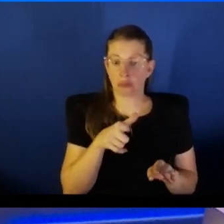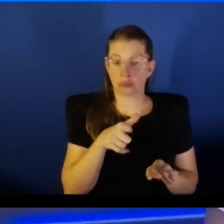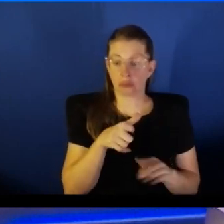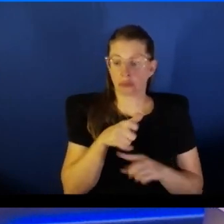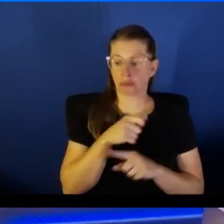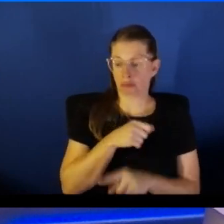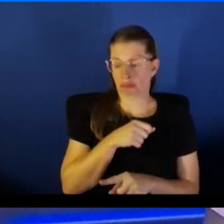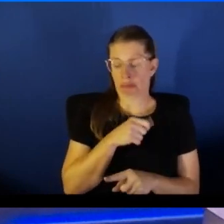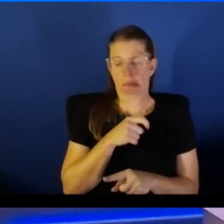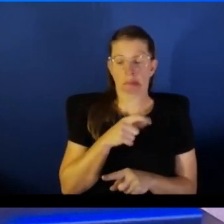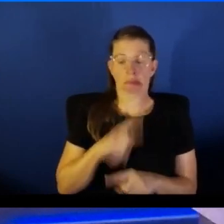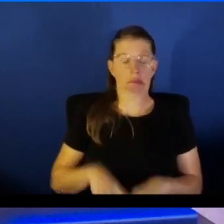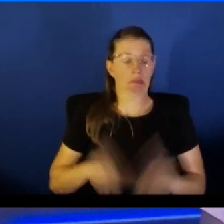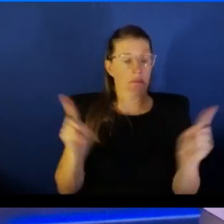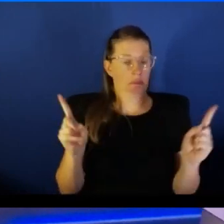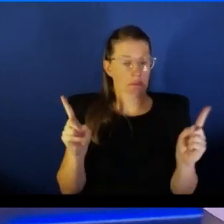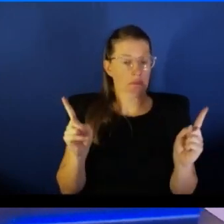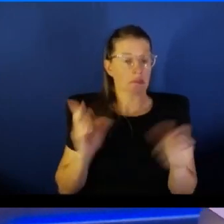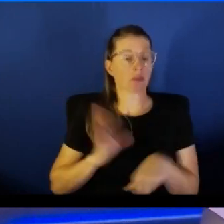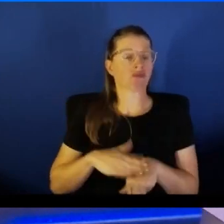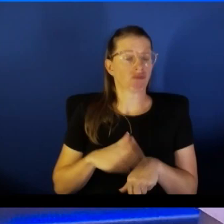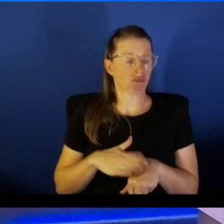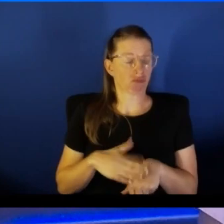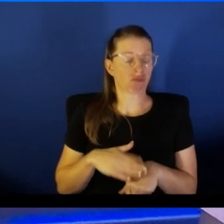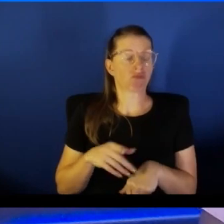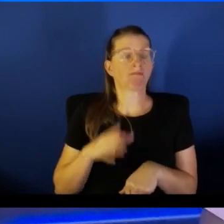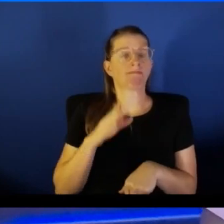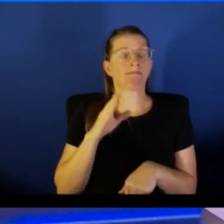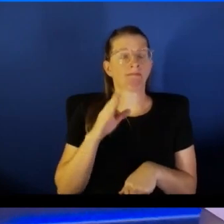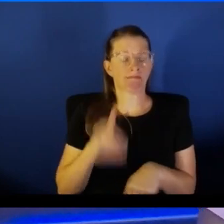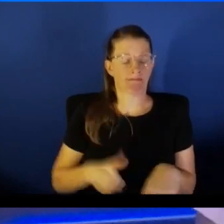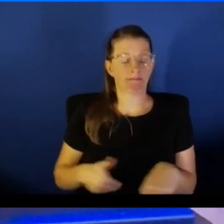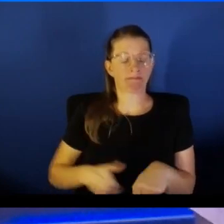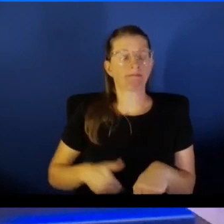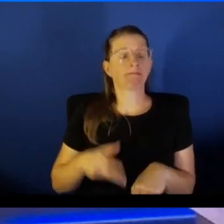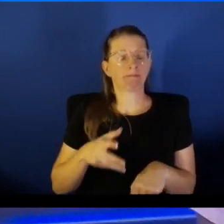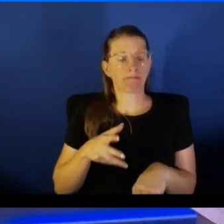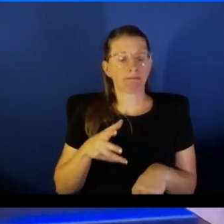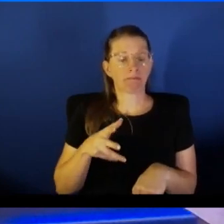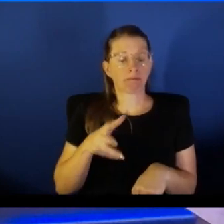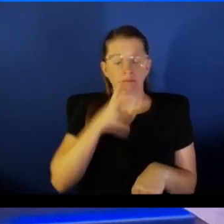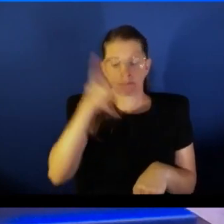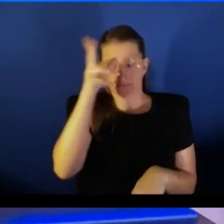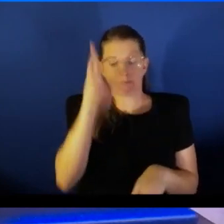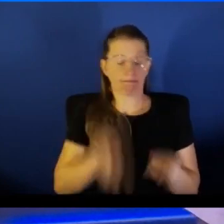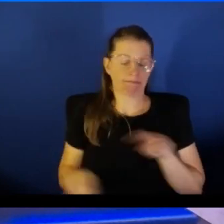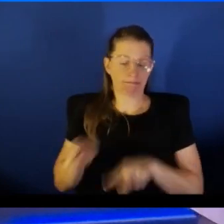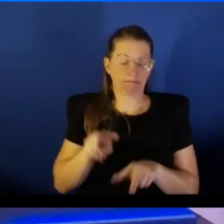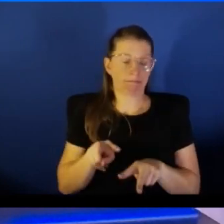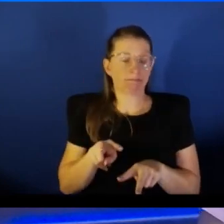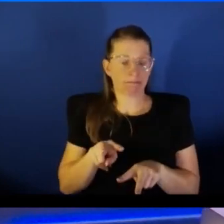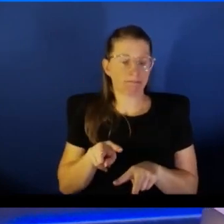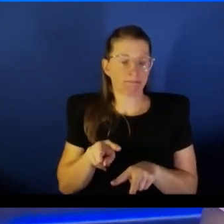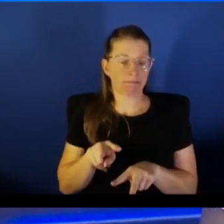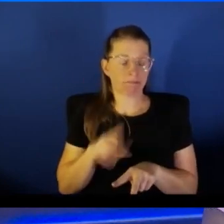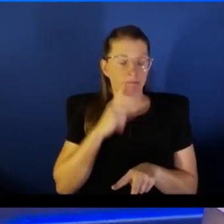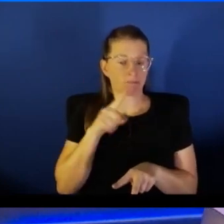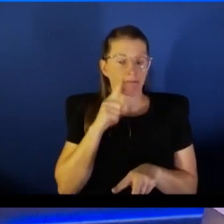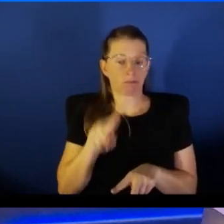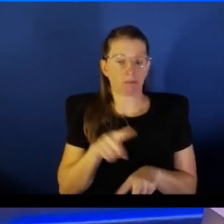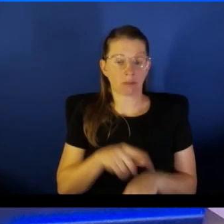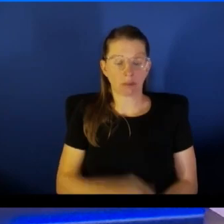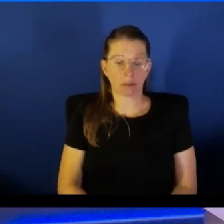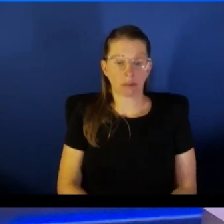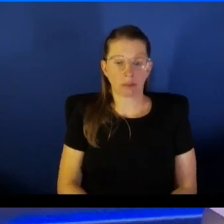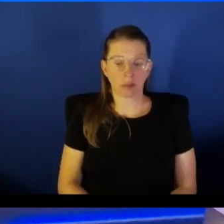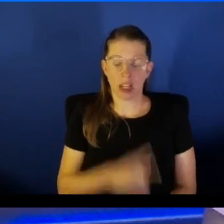Those could be some signs that parents can look for. But in the end, I think most importantly, I really would strongly suggest